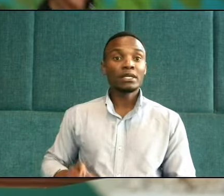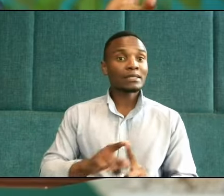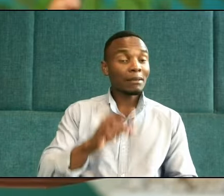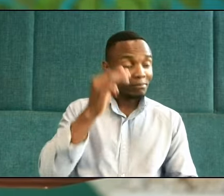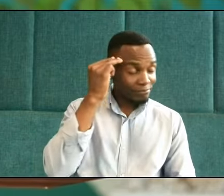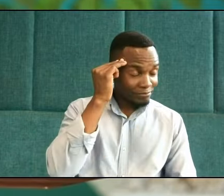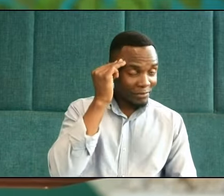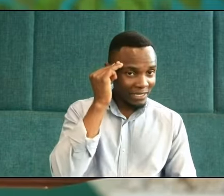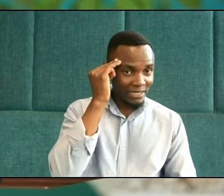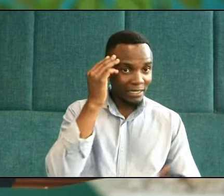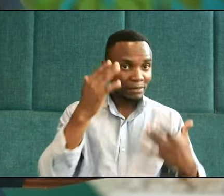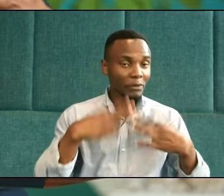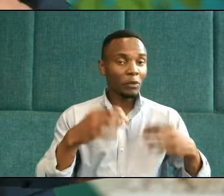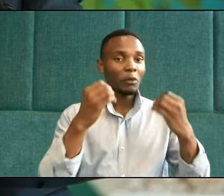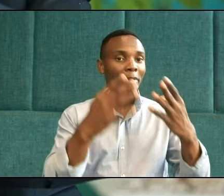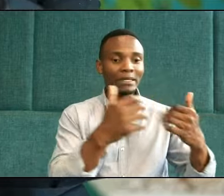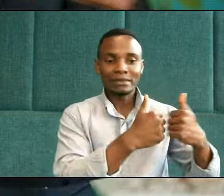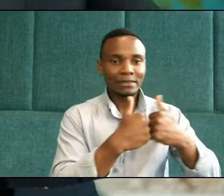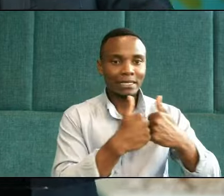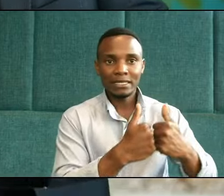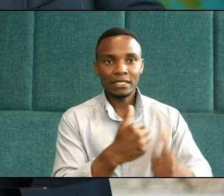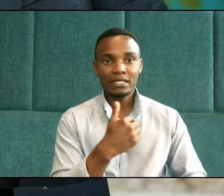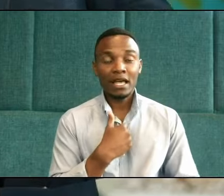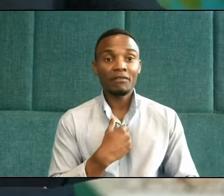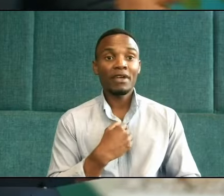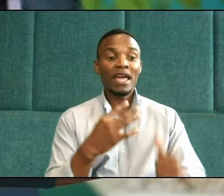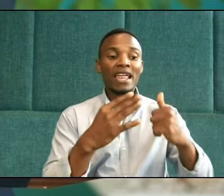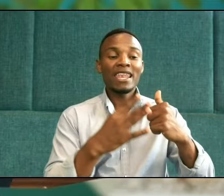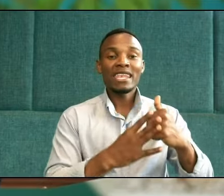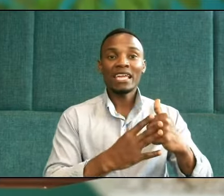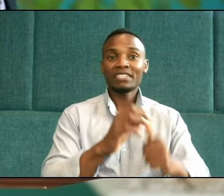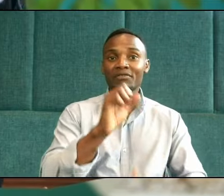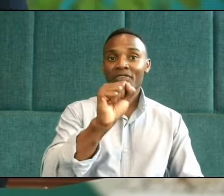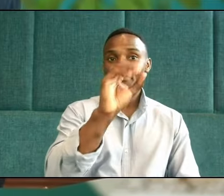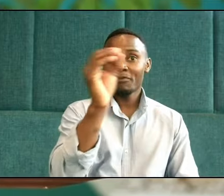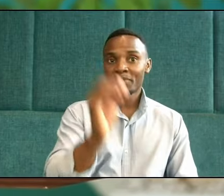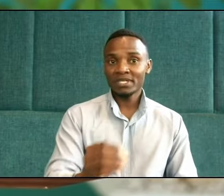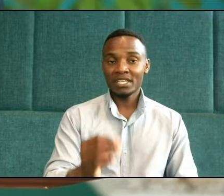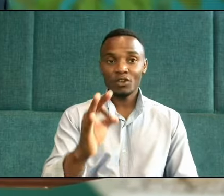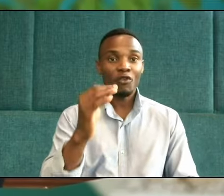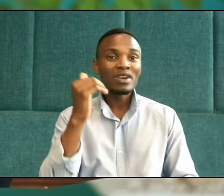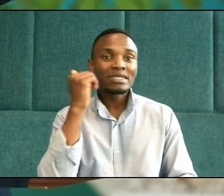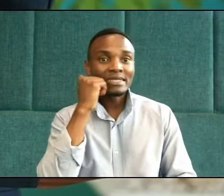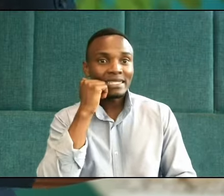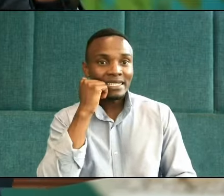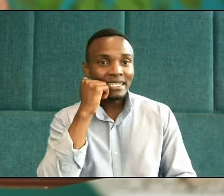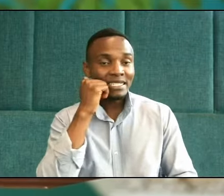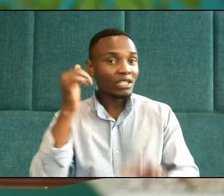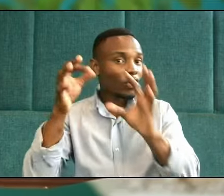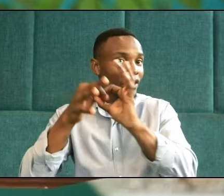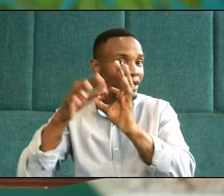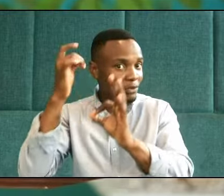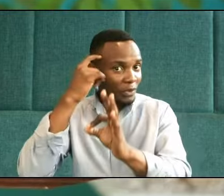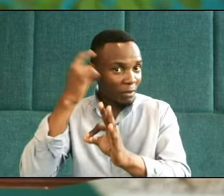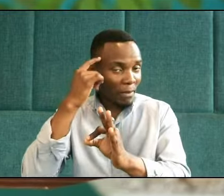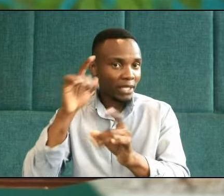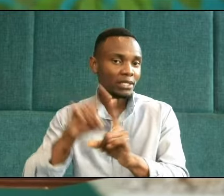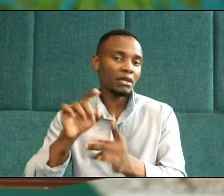Dr. Bruce Lipton says that 95% of ailments are related with the mind and